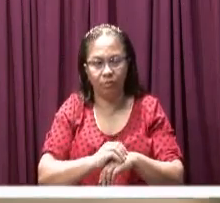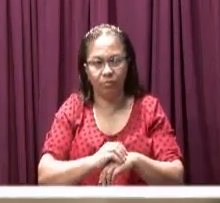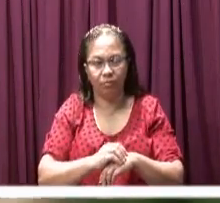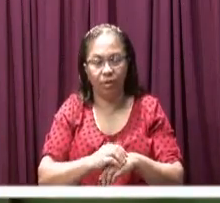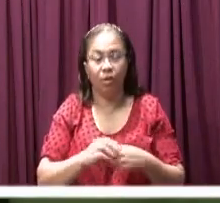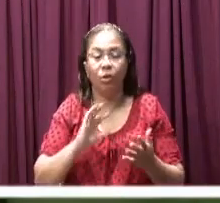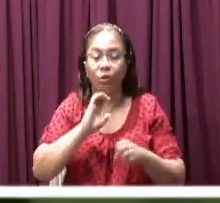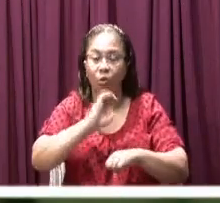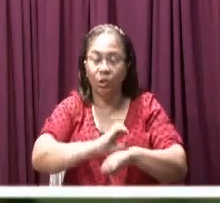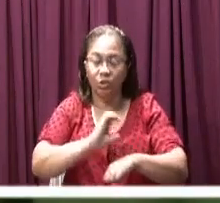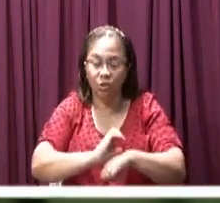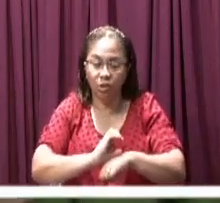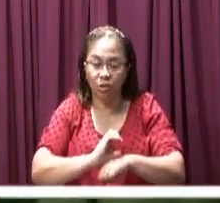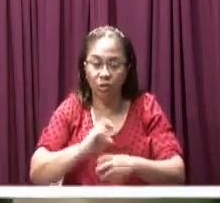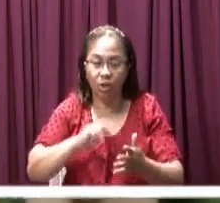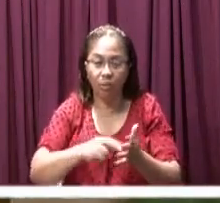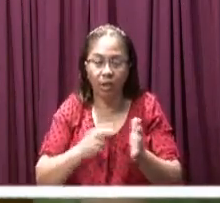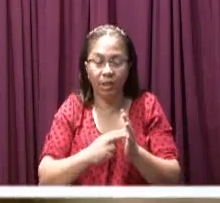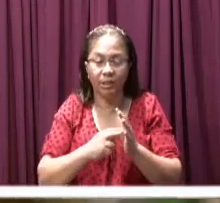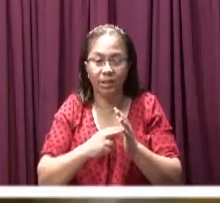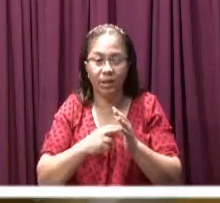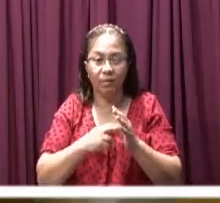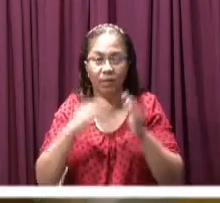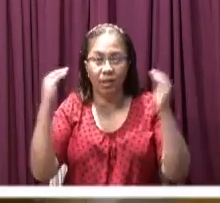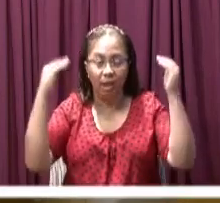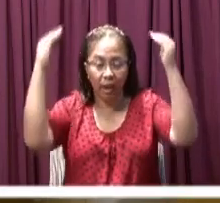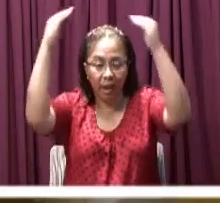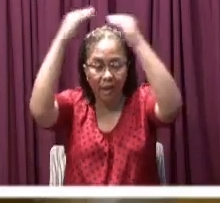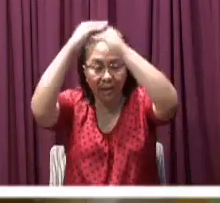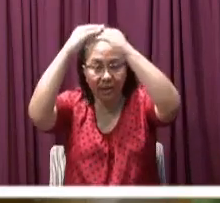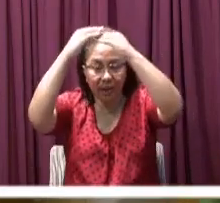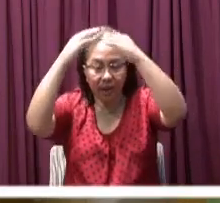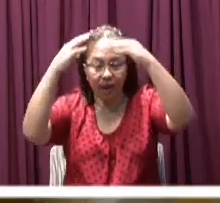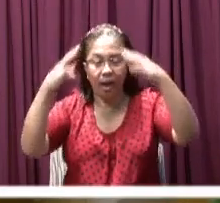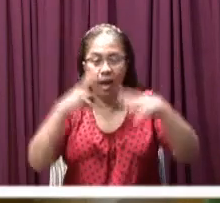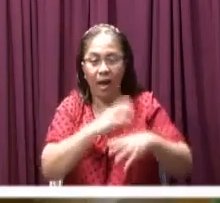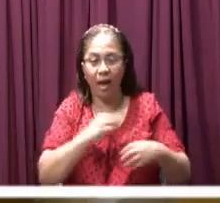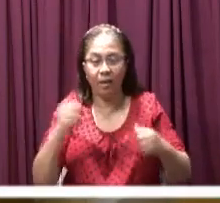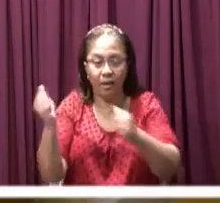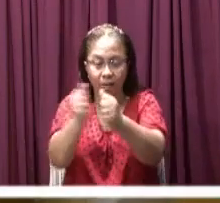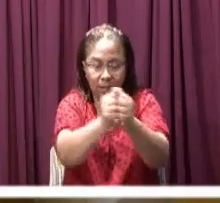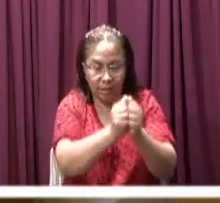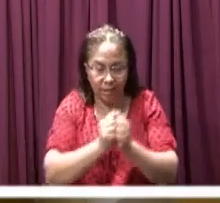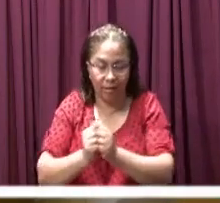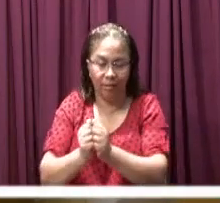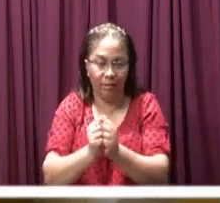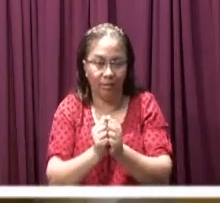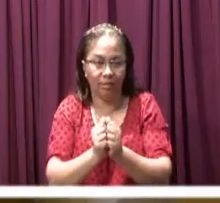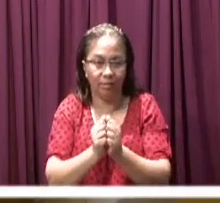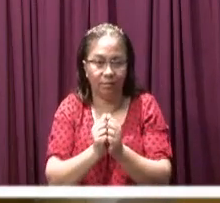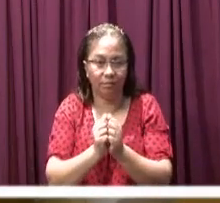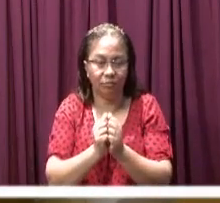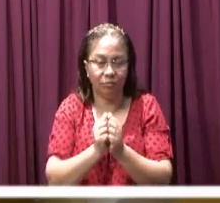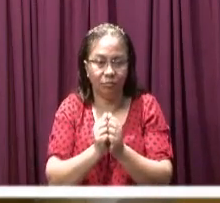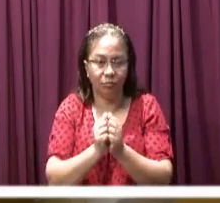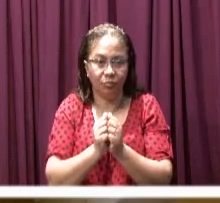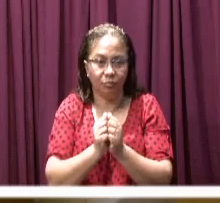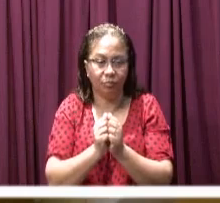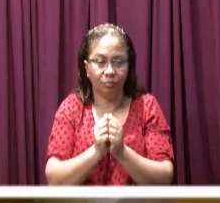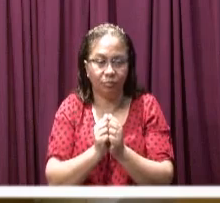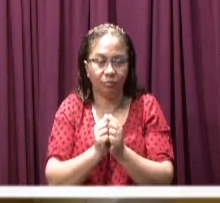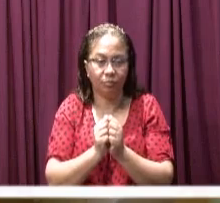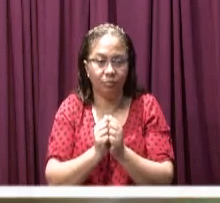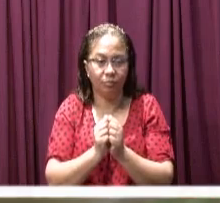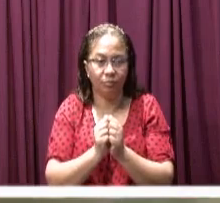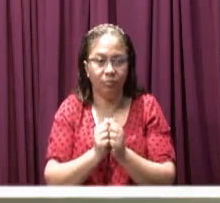collaboration or co-responsibility. It is both together. And this also we learn about the church. And